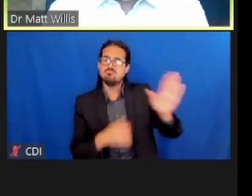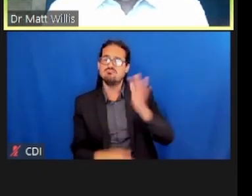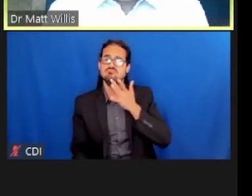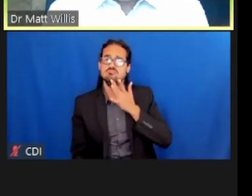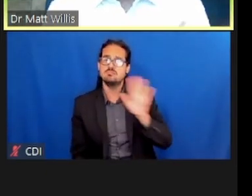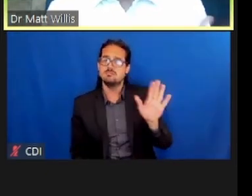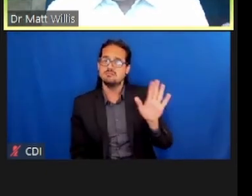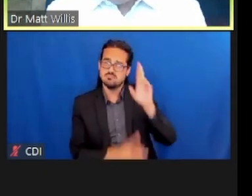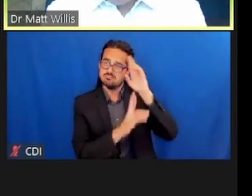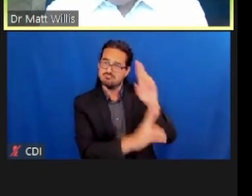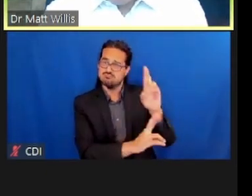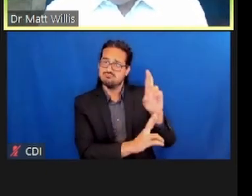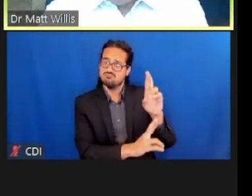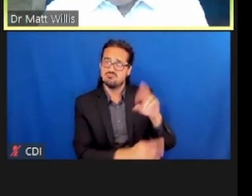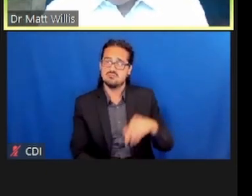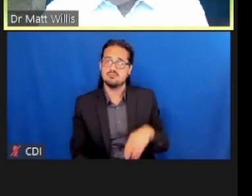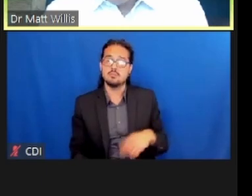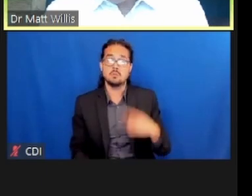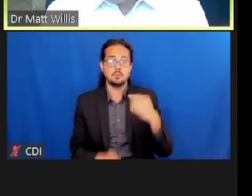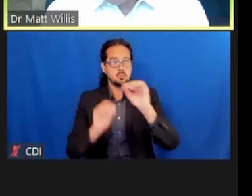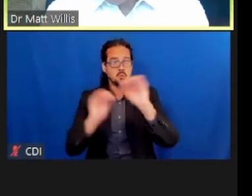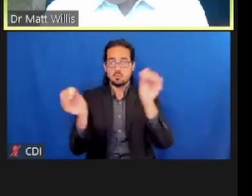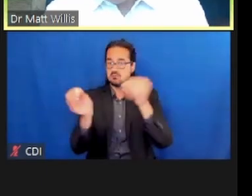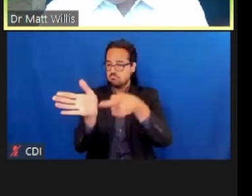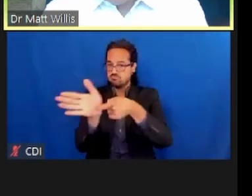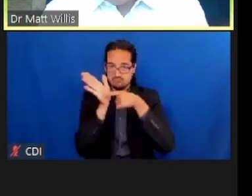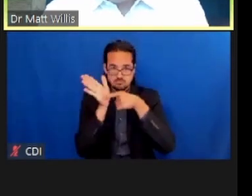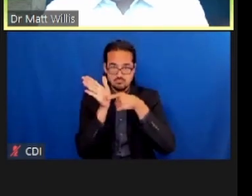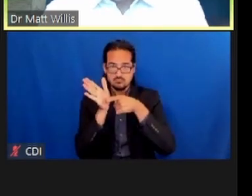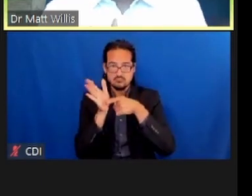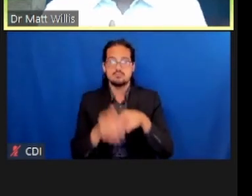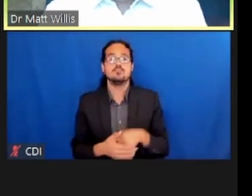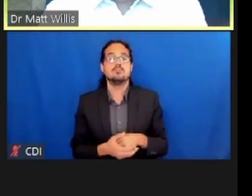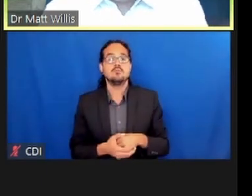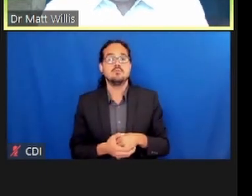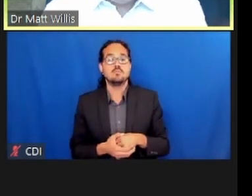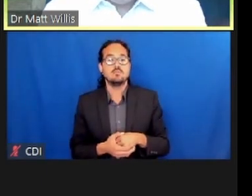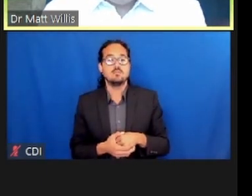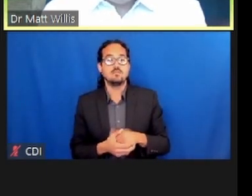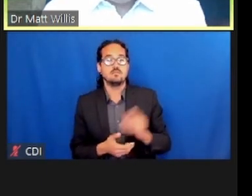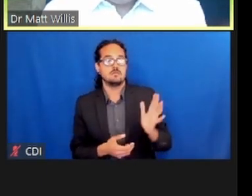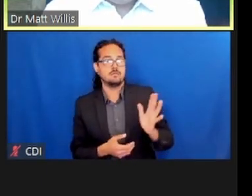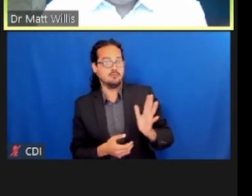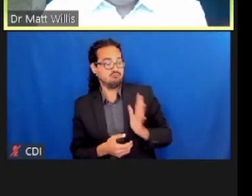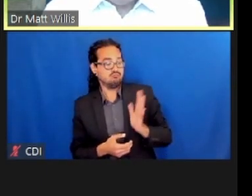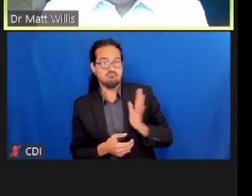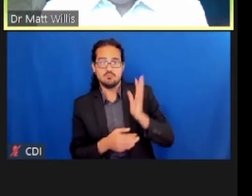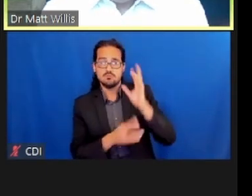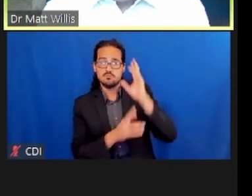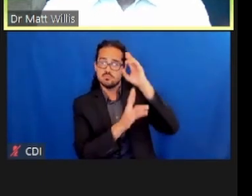of etiquette and how we move together as a community. Next slide, please.